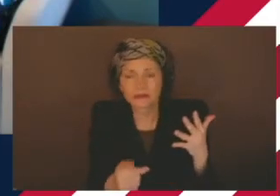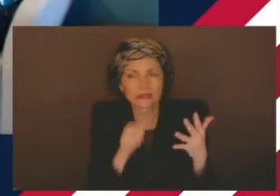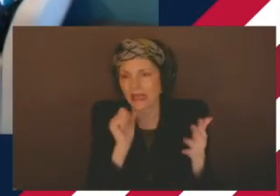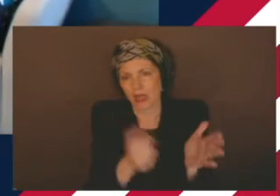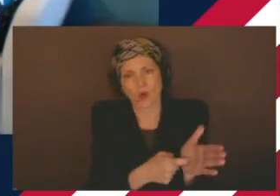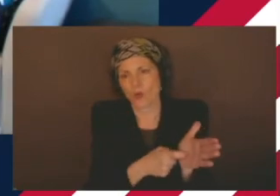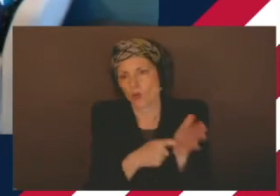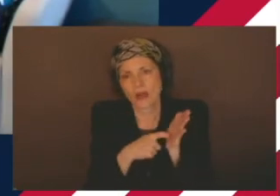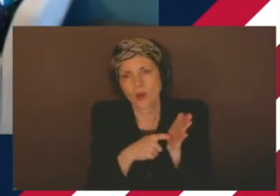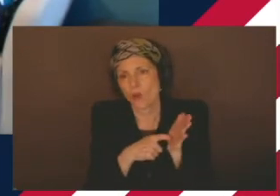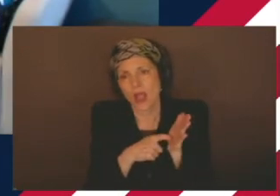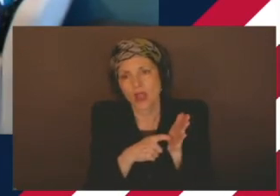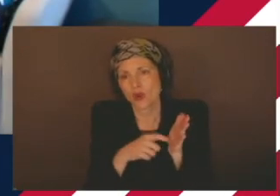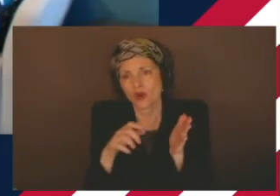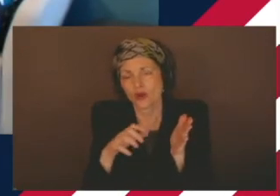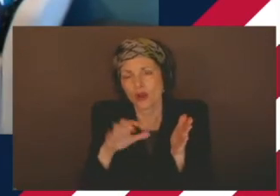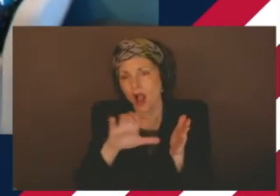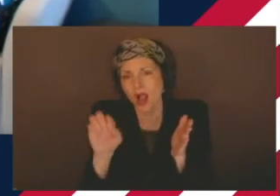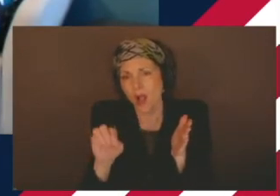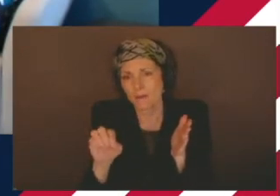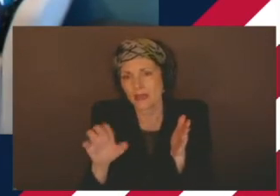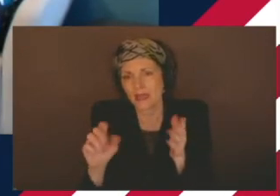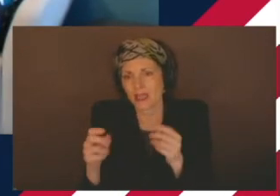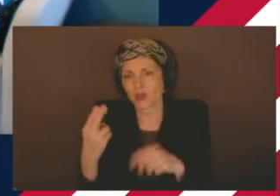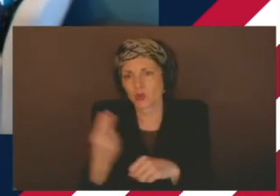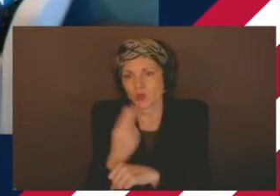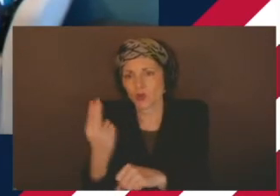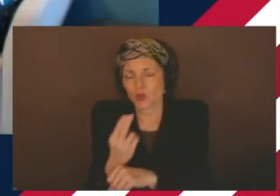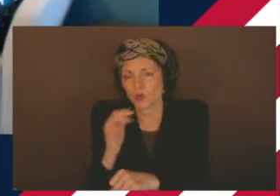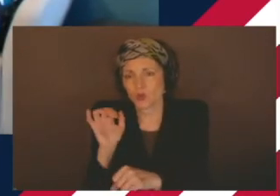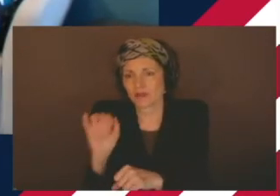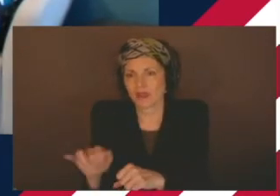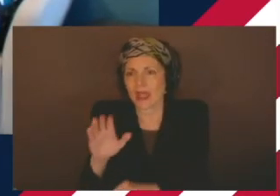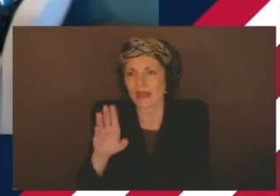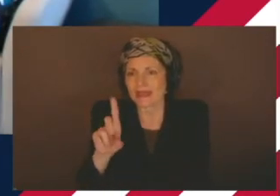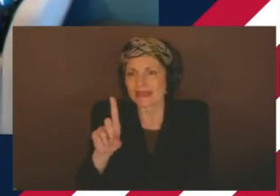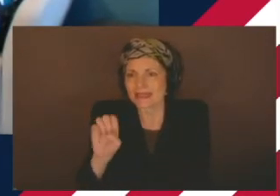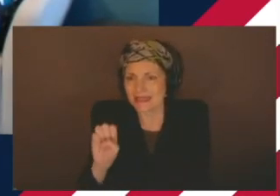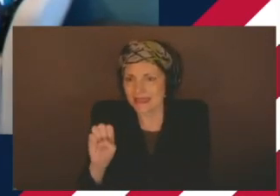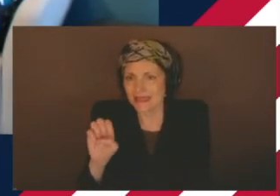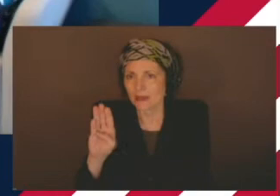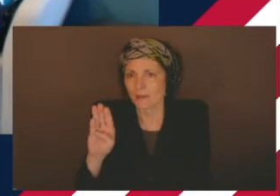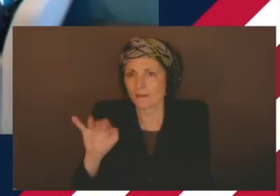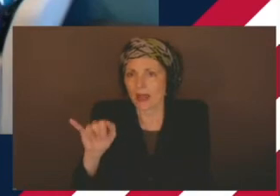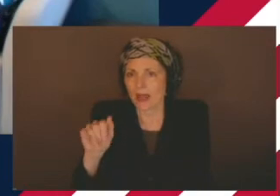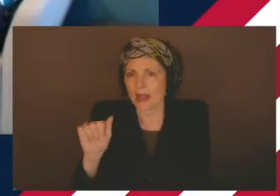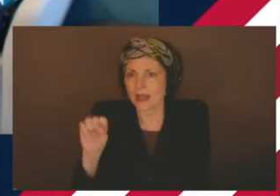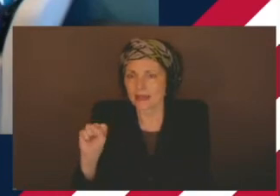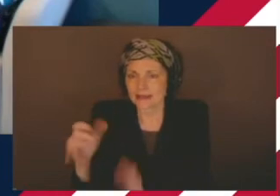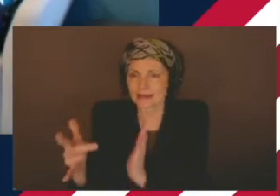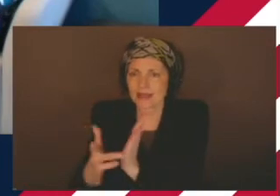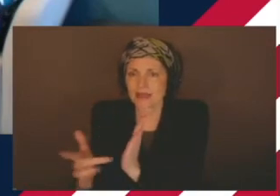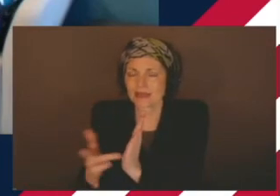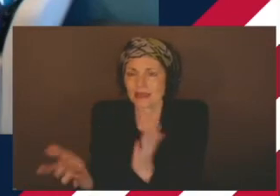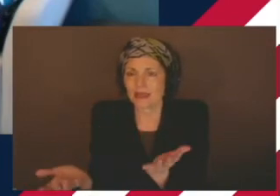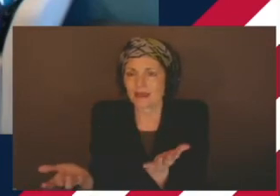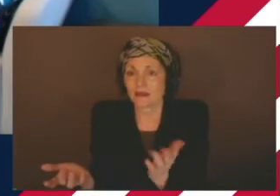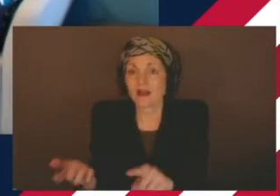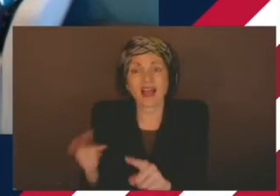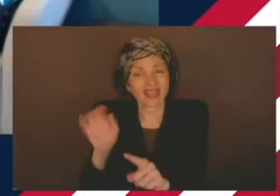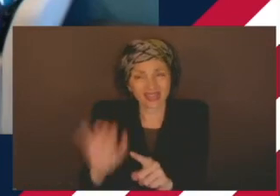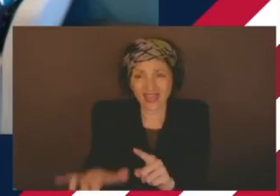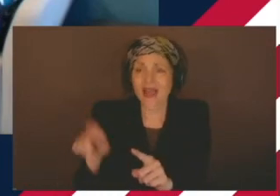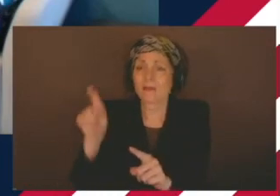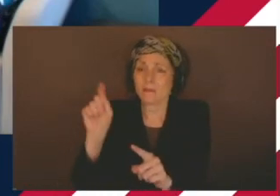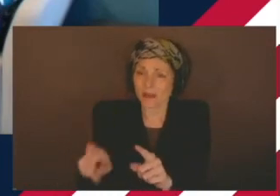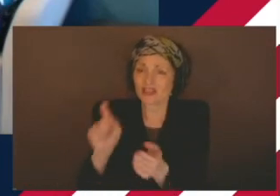requiring corporations to use these debiasing techniques. And that's one of the things that has to change, and